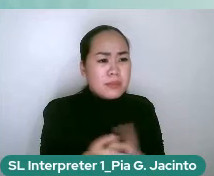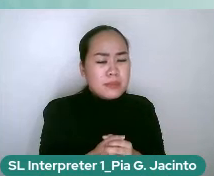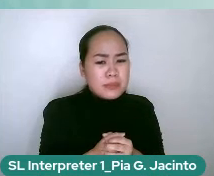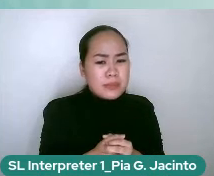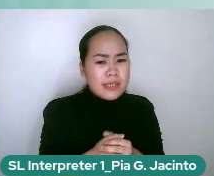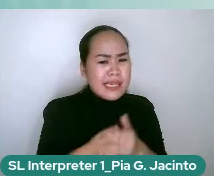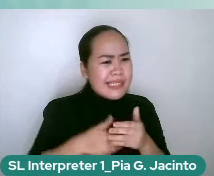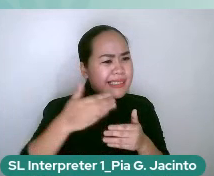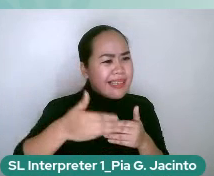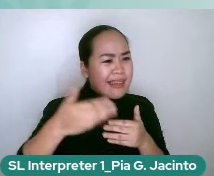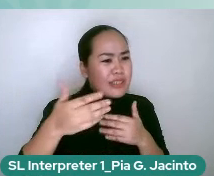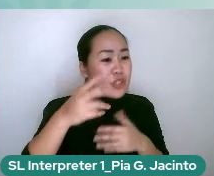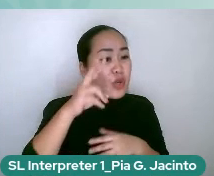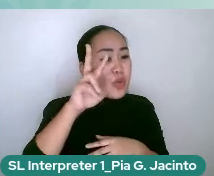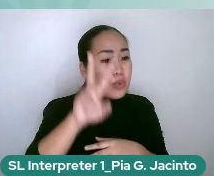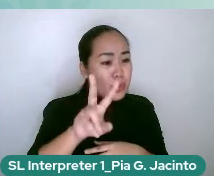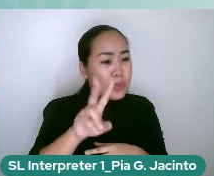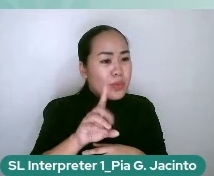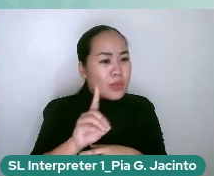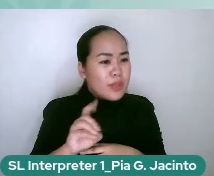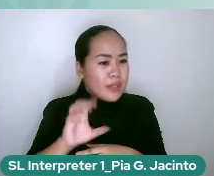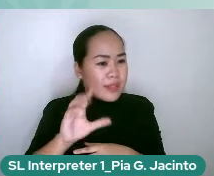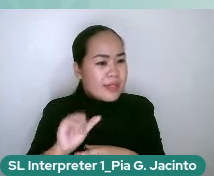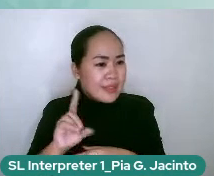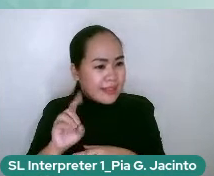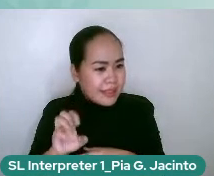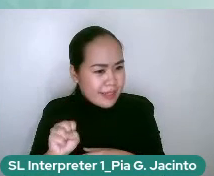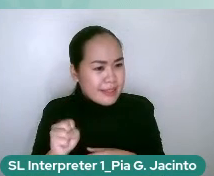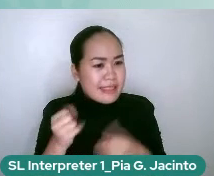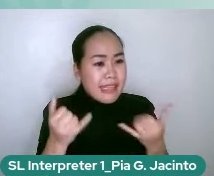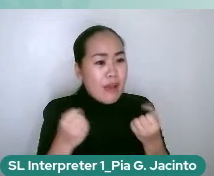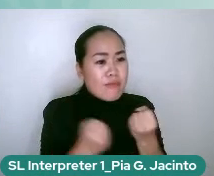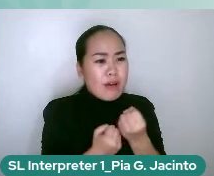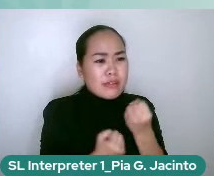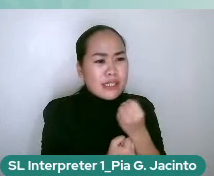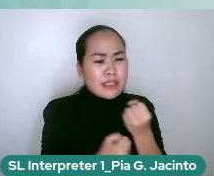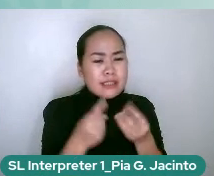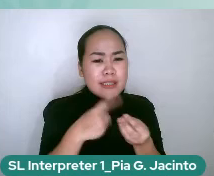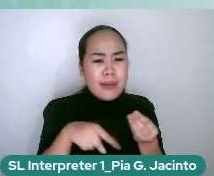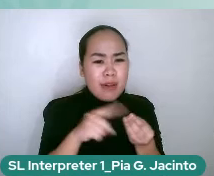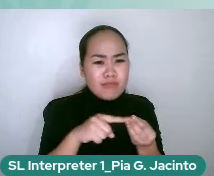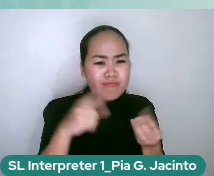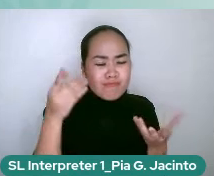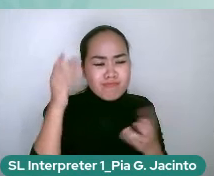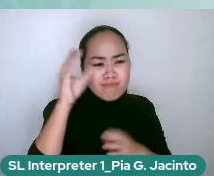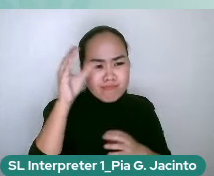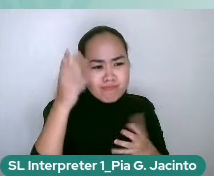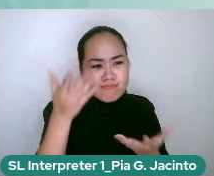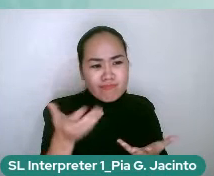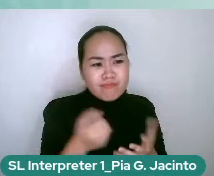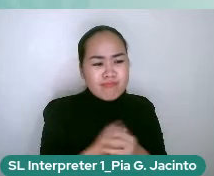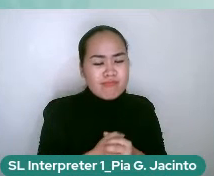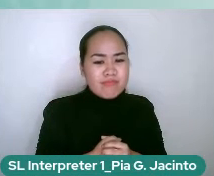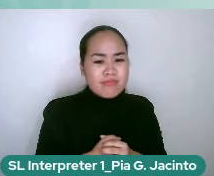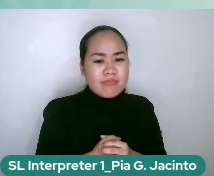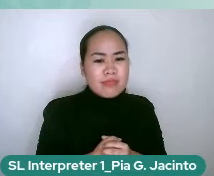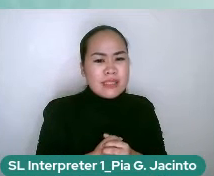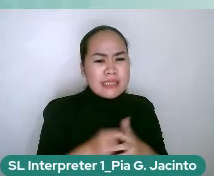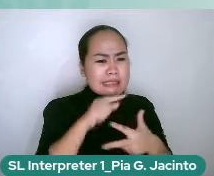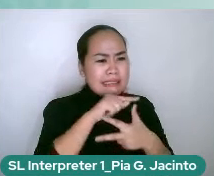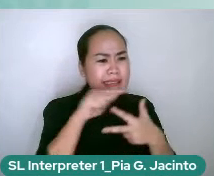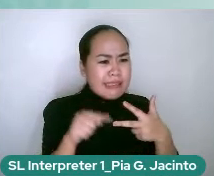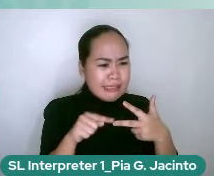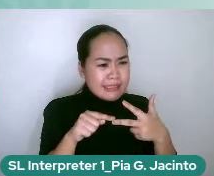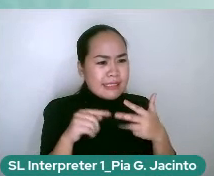2 decades alone. So this is the foundation of cervical cancer elimination. All 3 pillars of equal merit